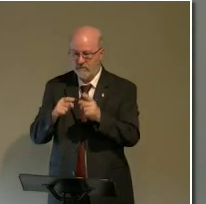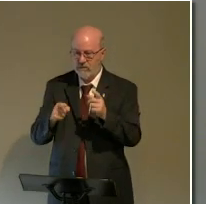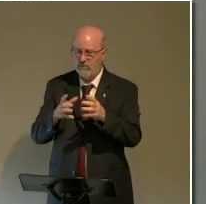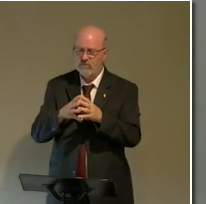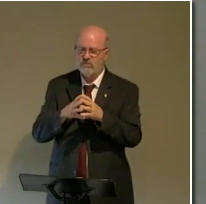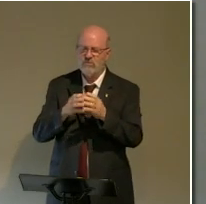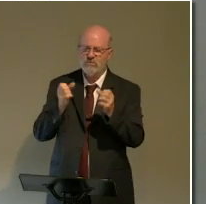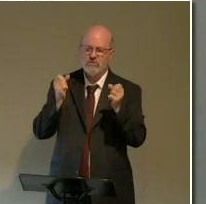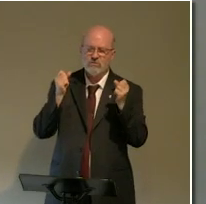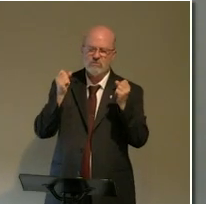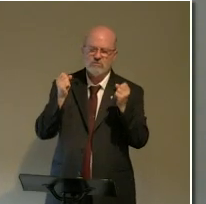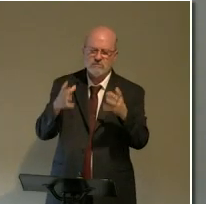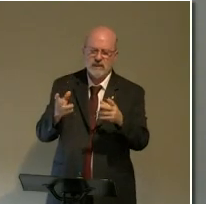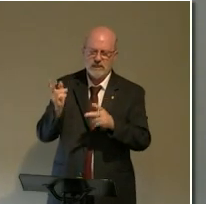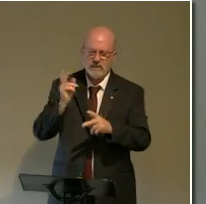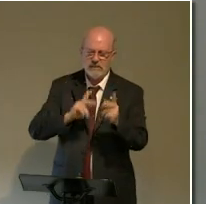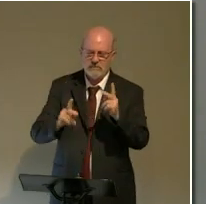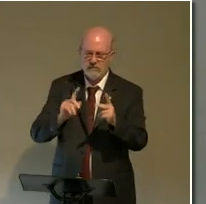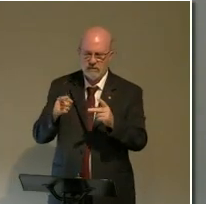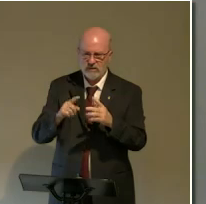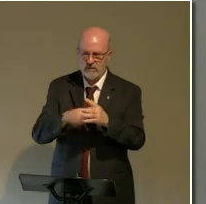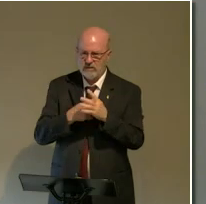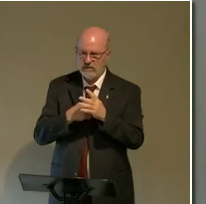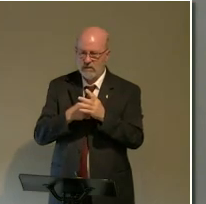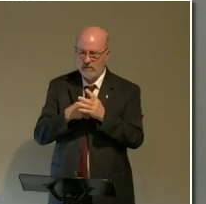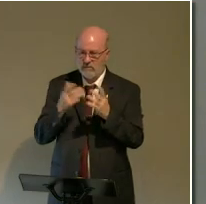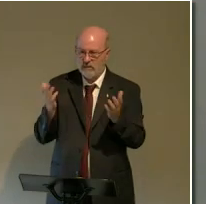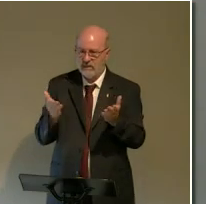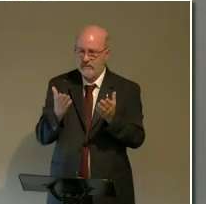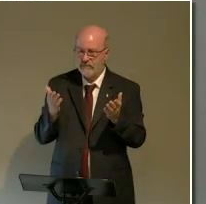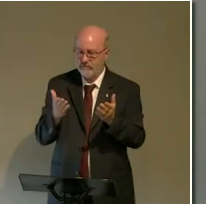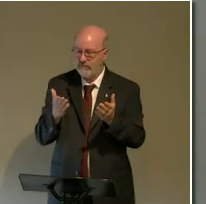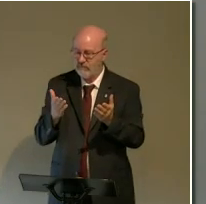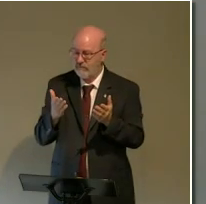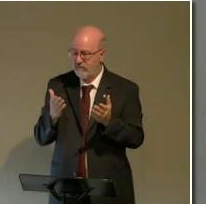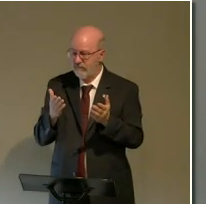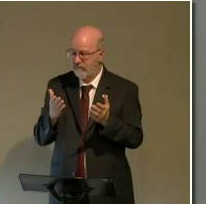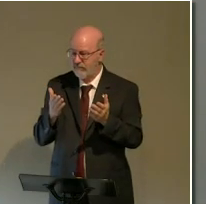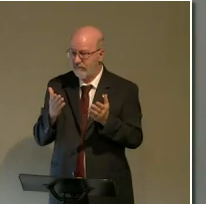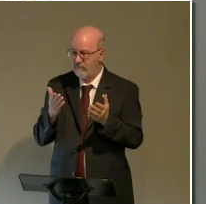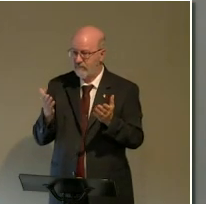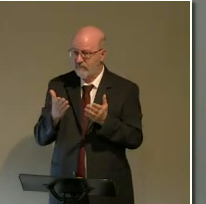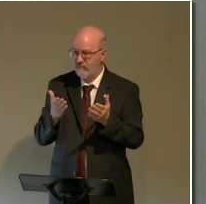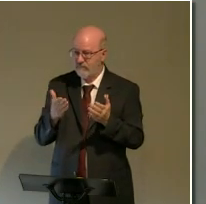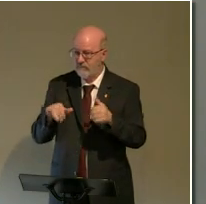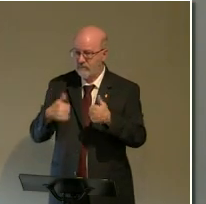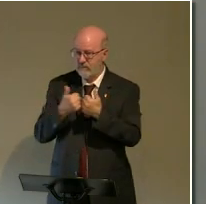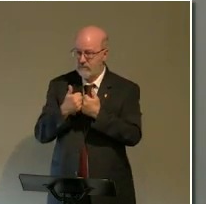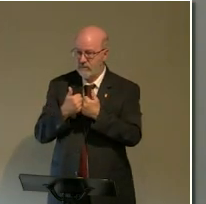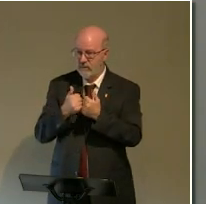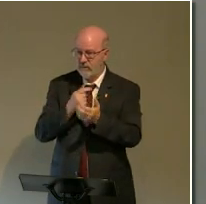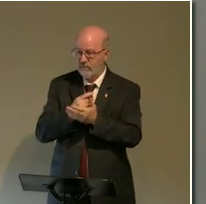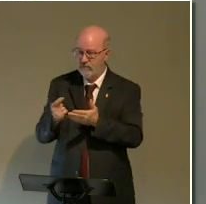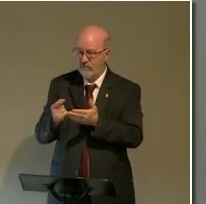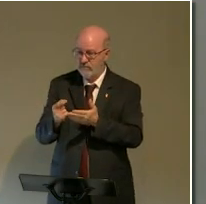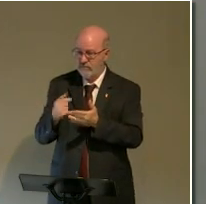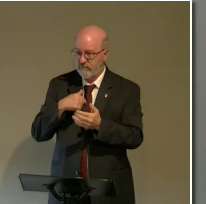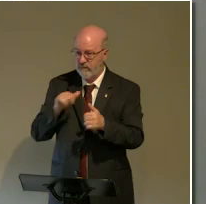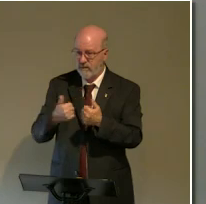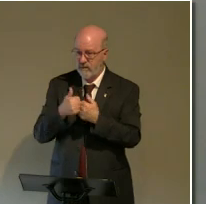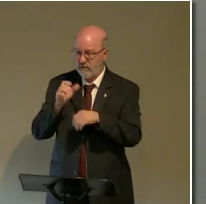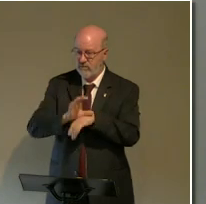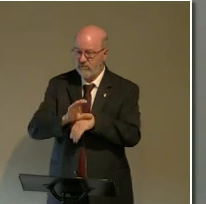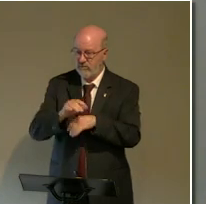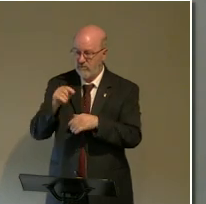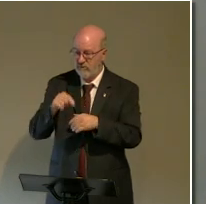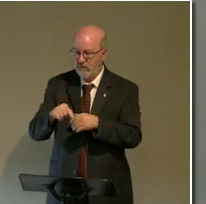so many people. We can only start within here, okay? Here's a challenge for the week, and I challenge the church for